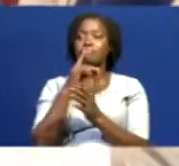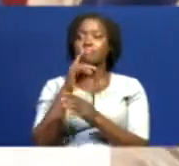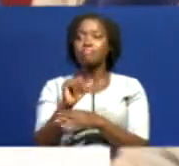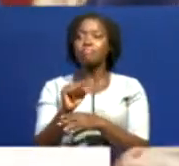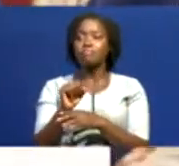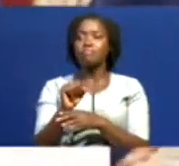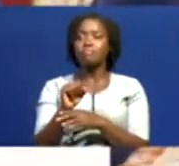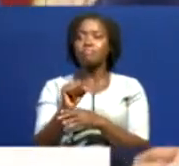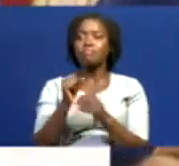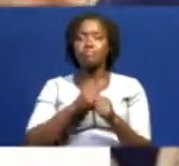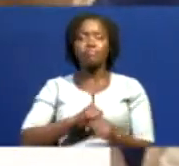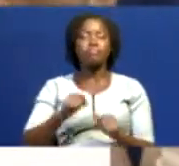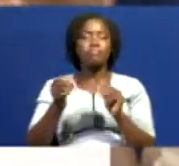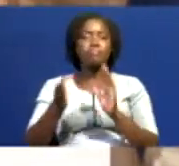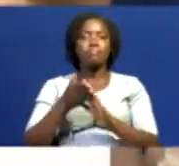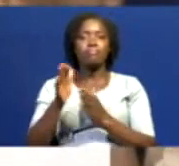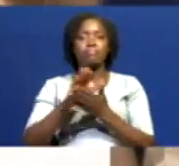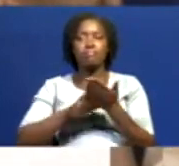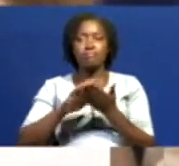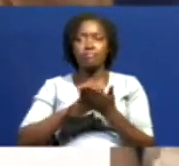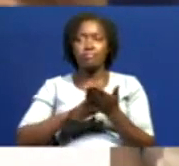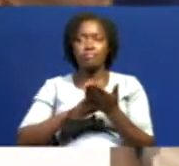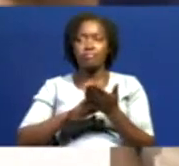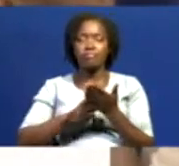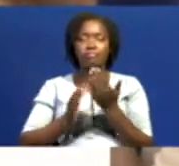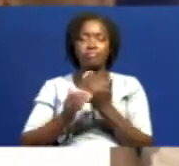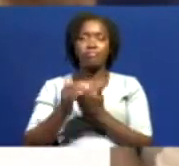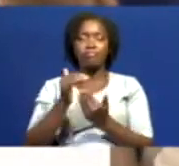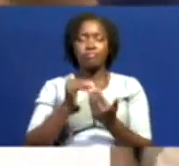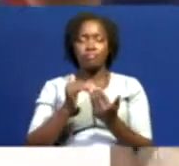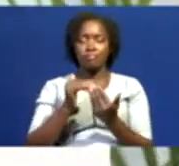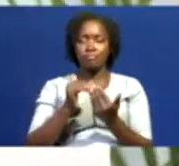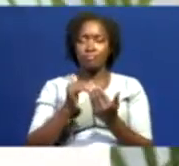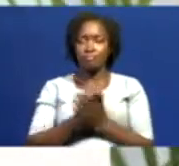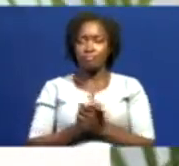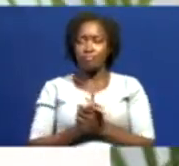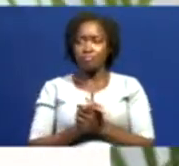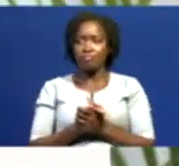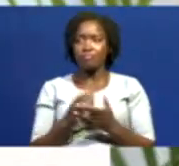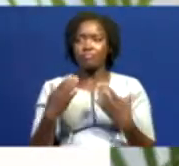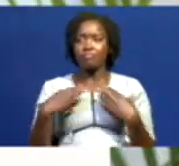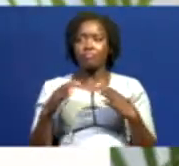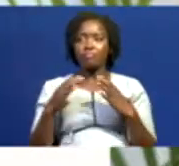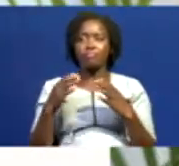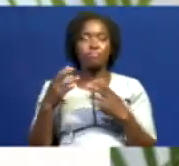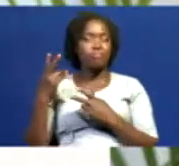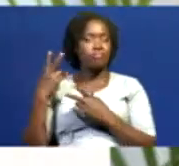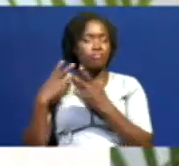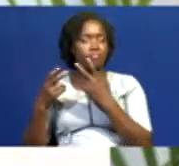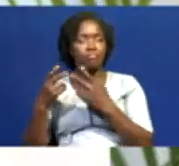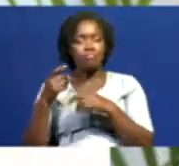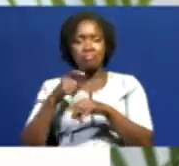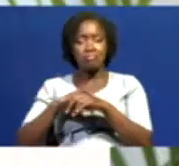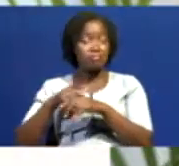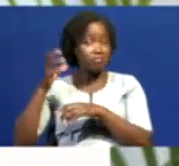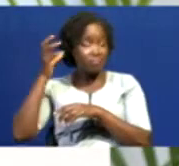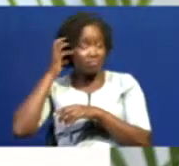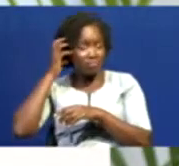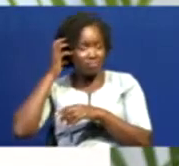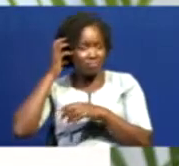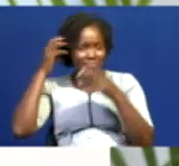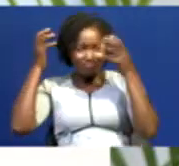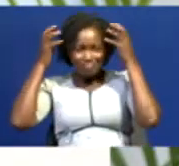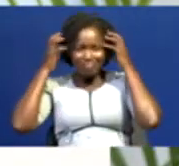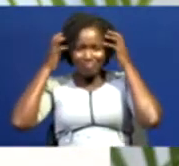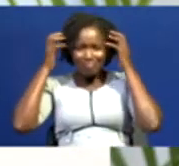leasing will enable rapid establishment of coverage in the hinterlands. People listen to radios when they're driving their cars, and this is where you actually